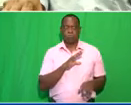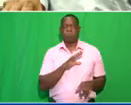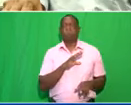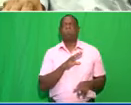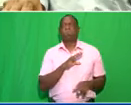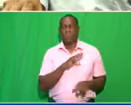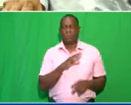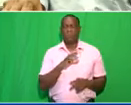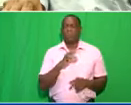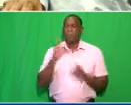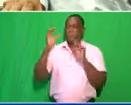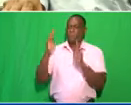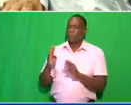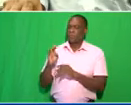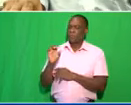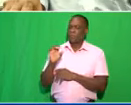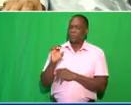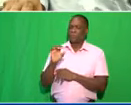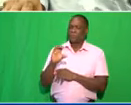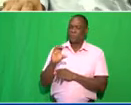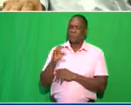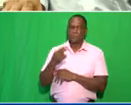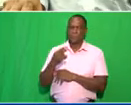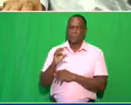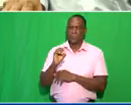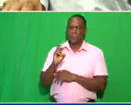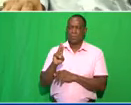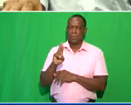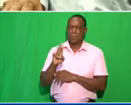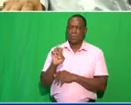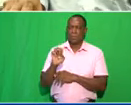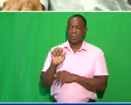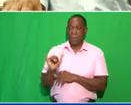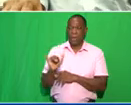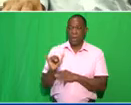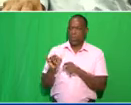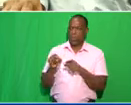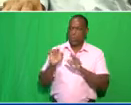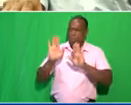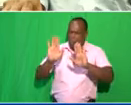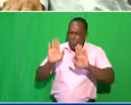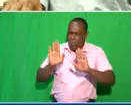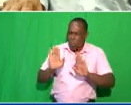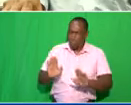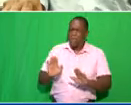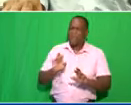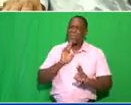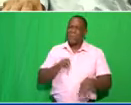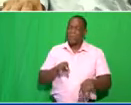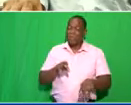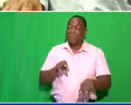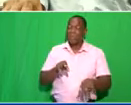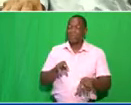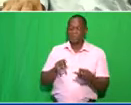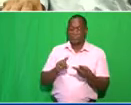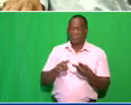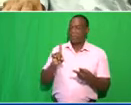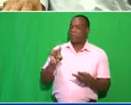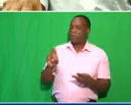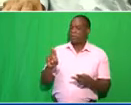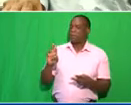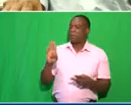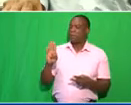Professor Shorey died in 2017. That was such an excellent report. Dr. Brooms from CXC actually